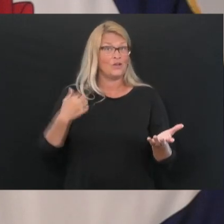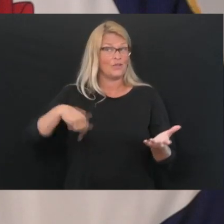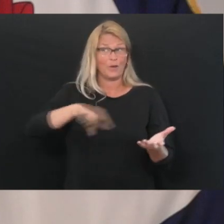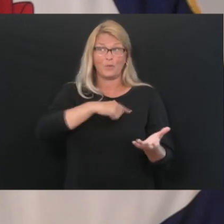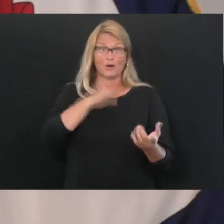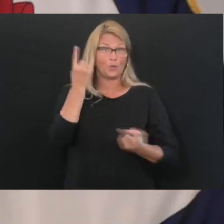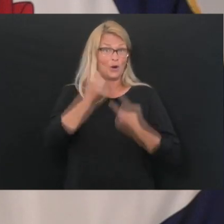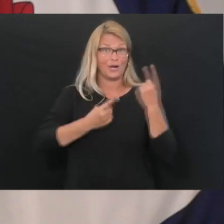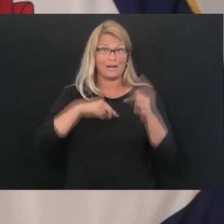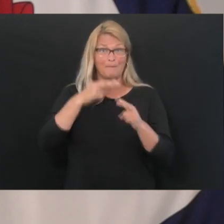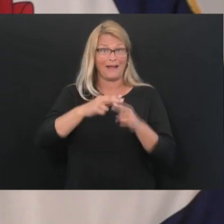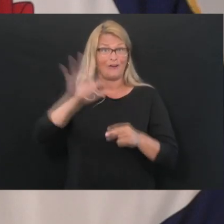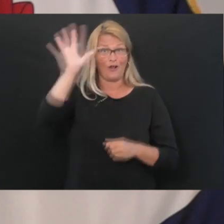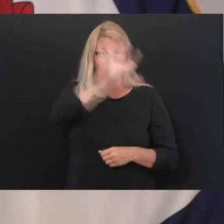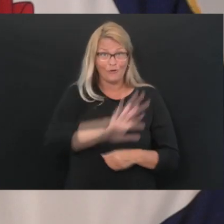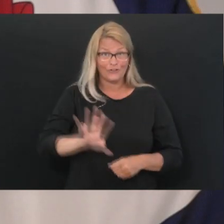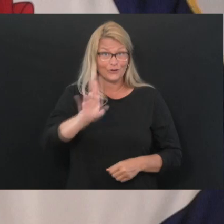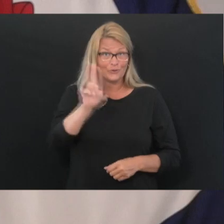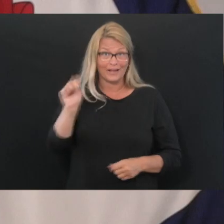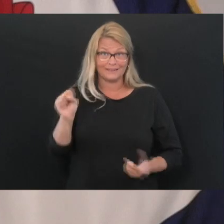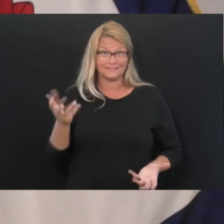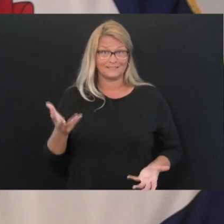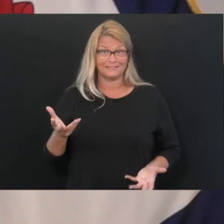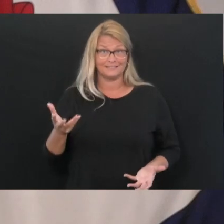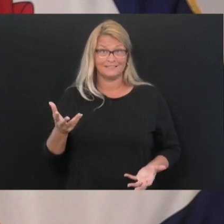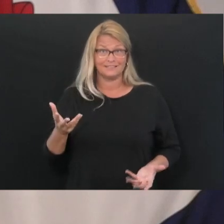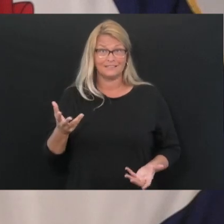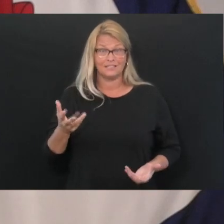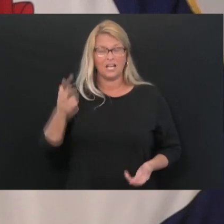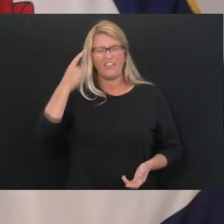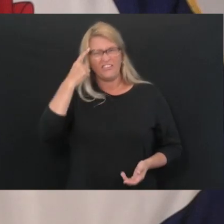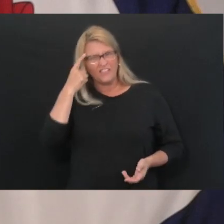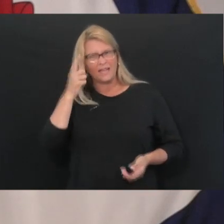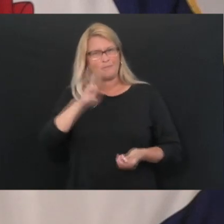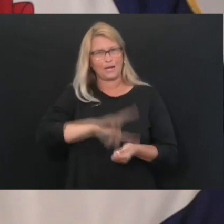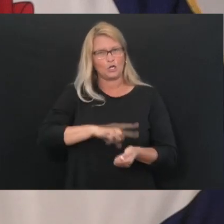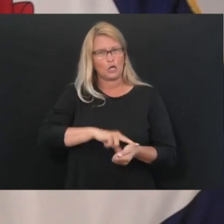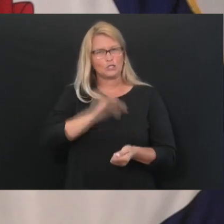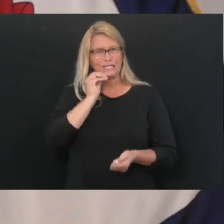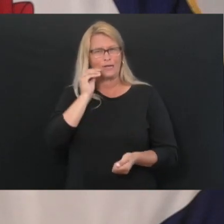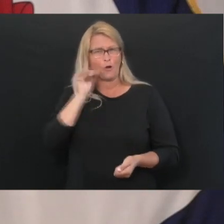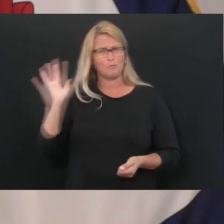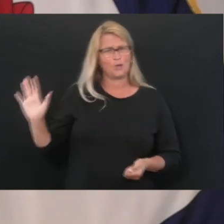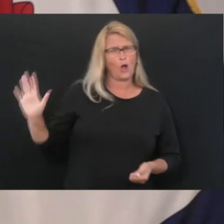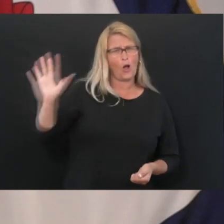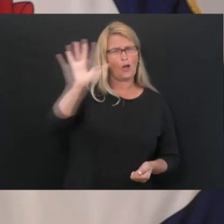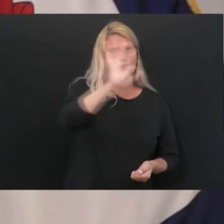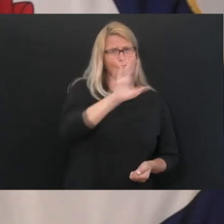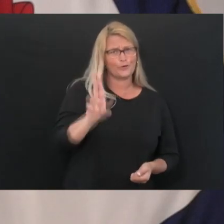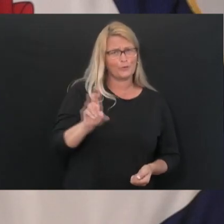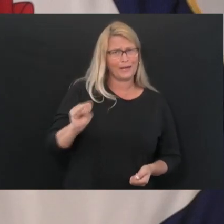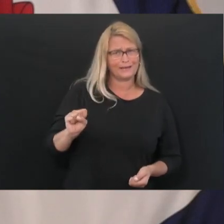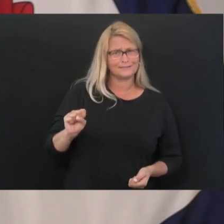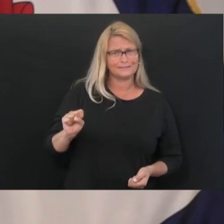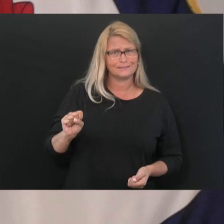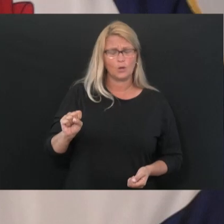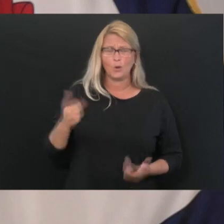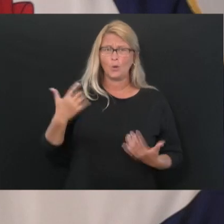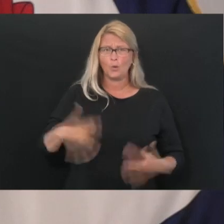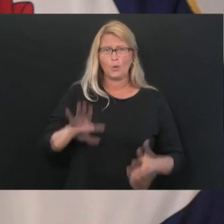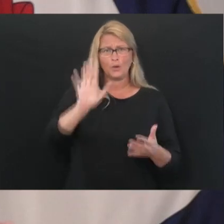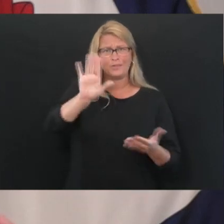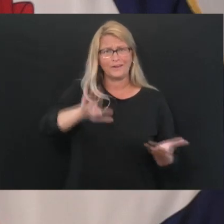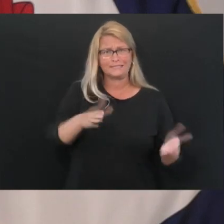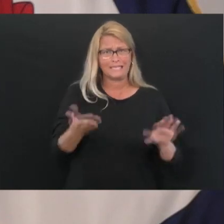our nation. Just think of the nursing home deaths across our nation. The percentage of nursing home deaths